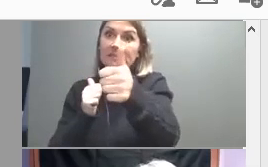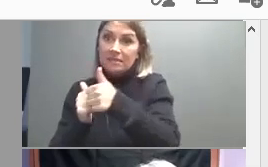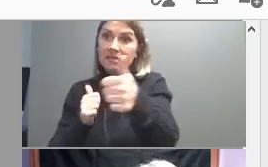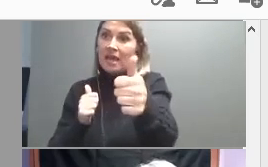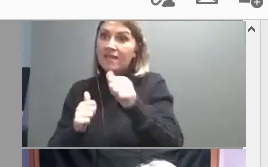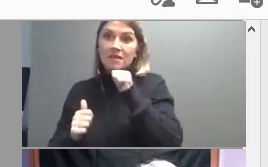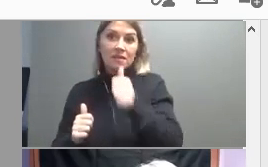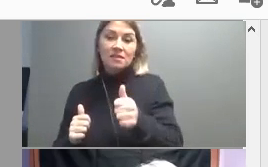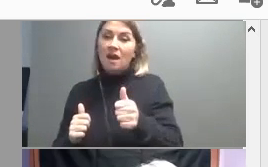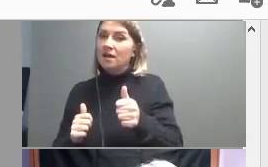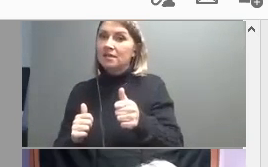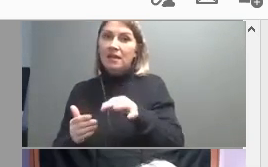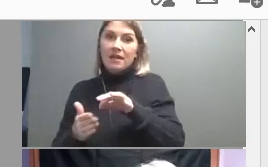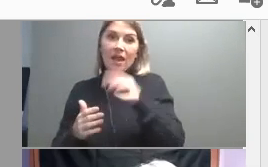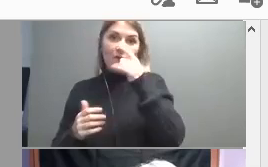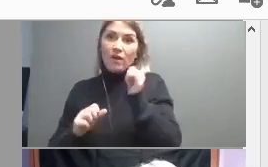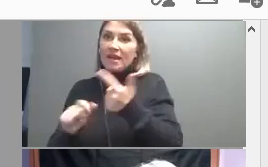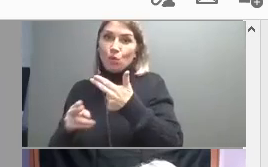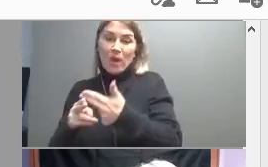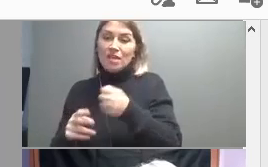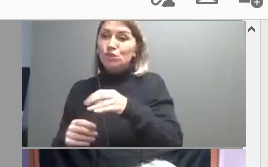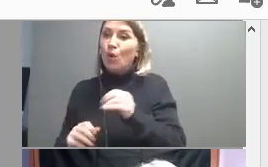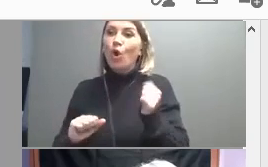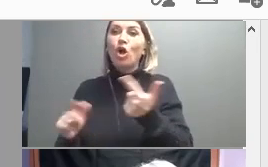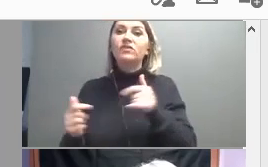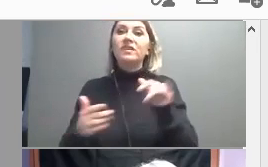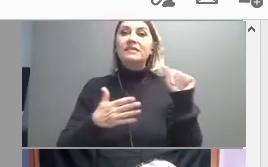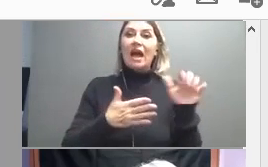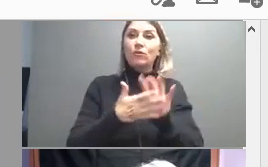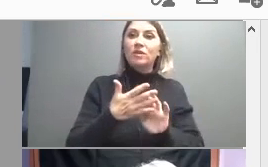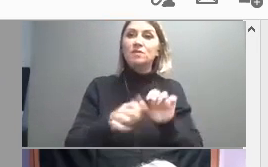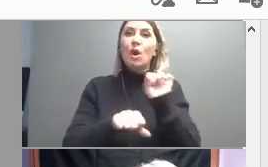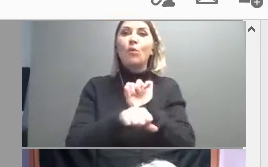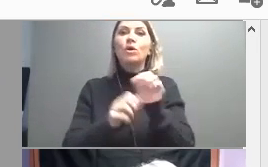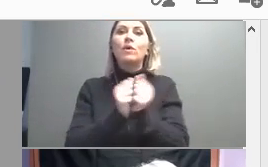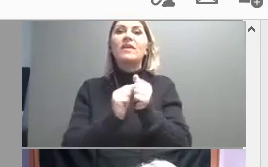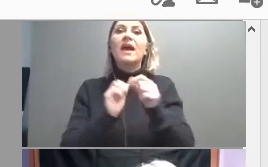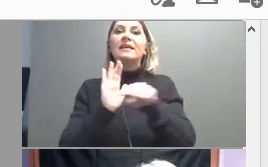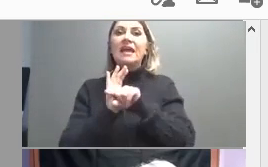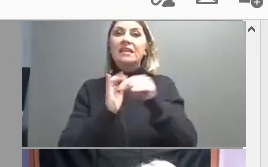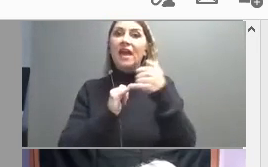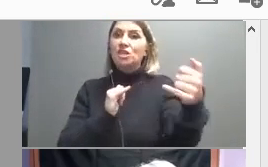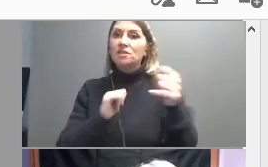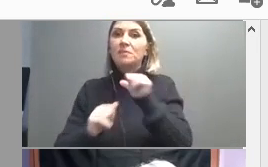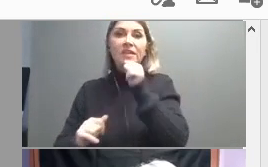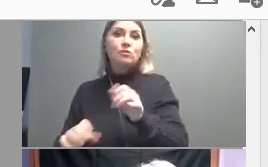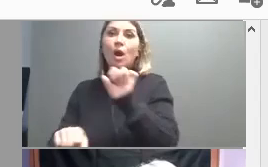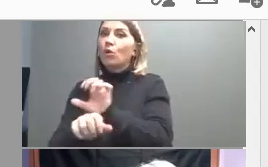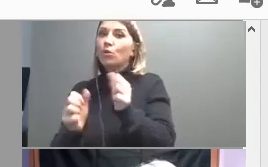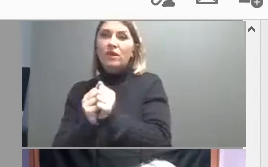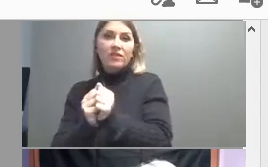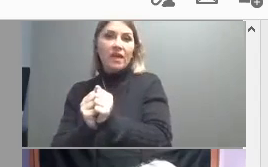not account for anything, right? So all of these algorithms work with negative edges, but they do not work with